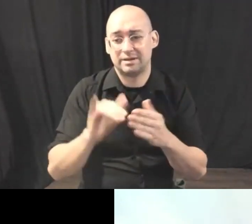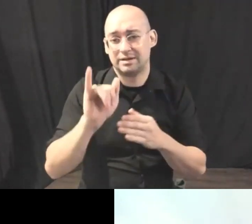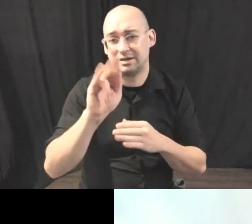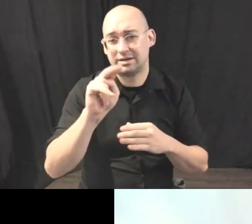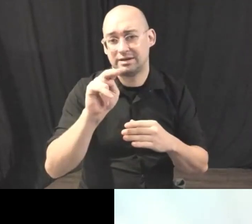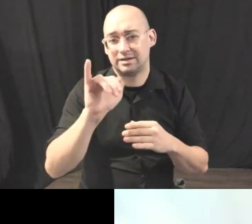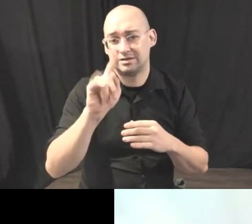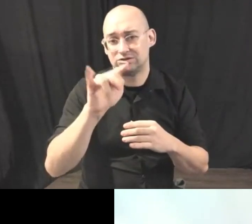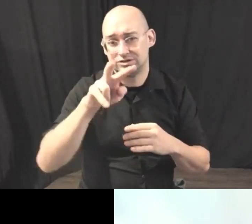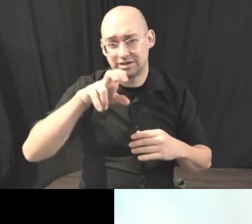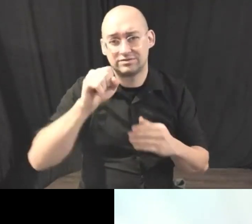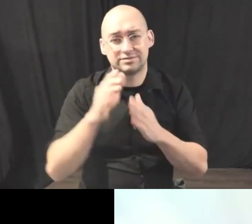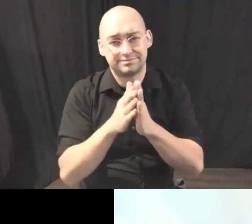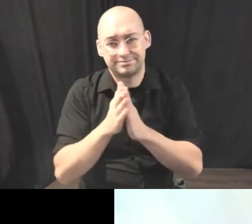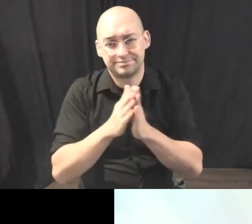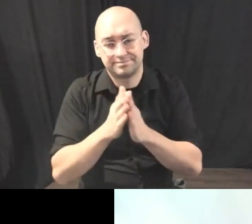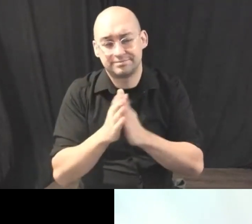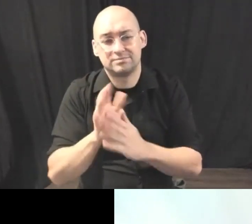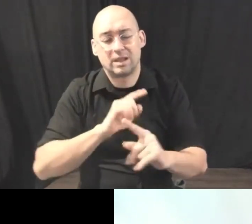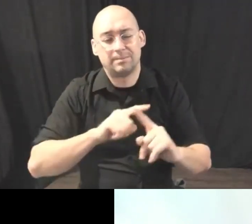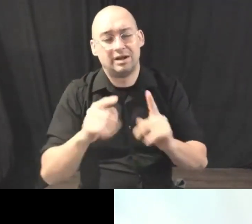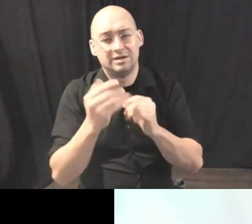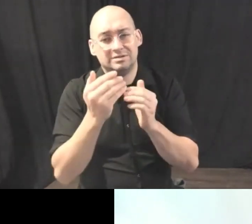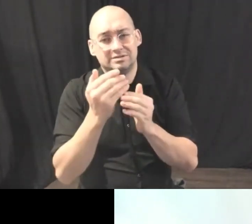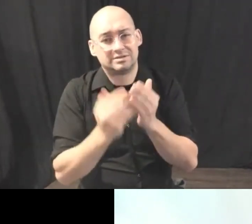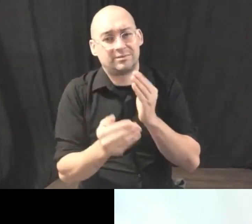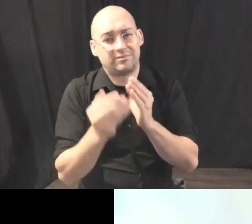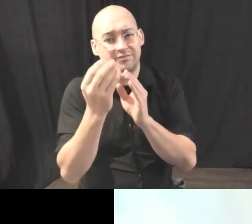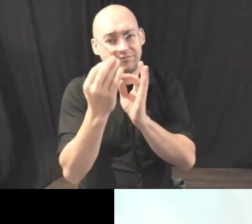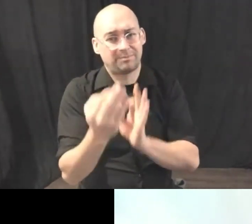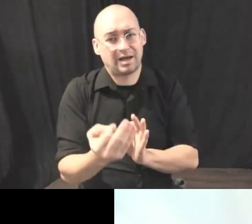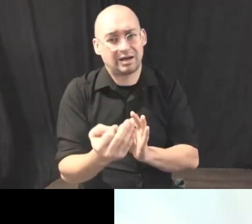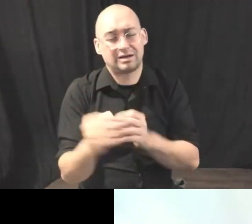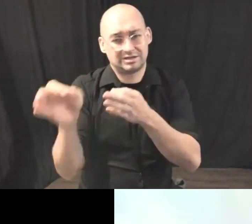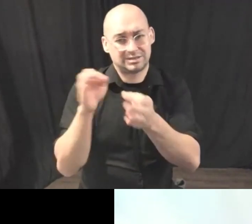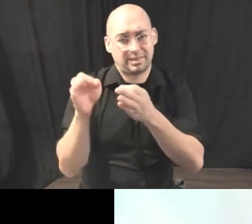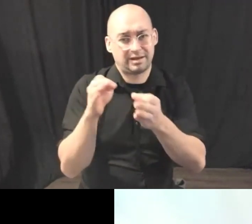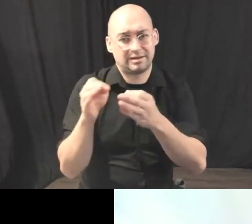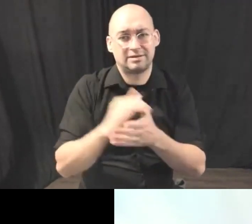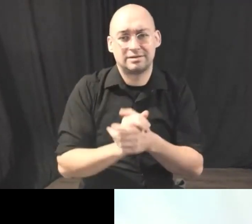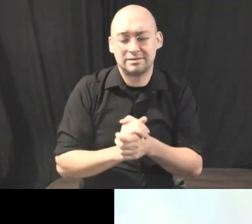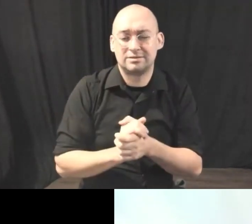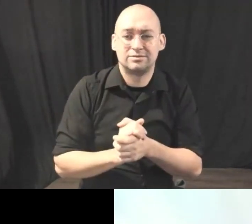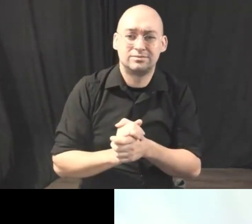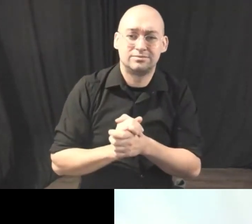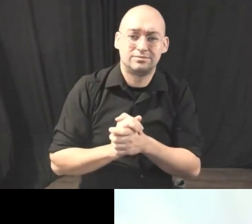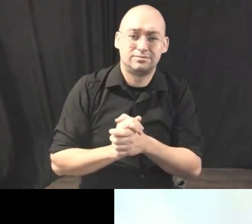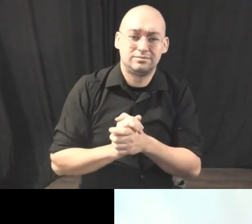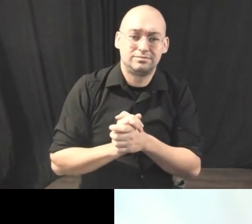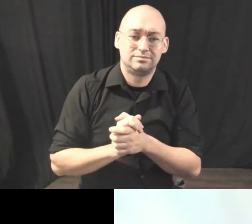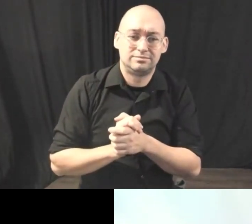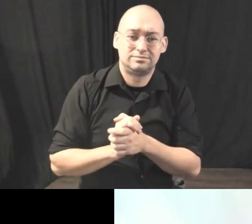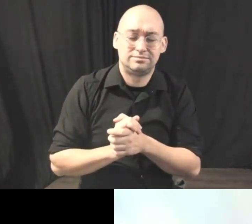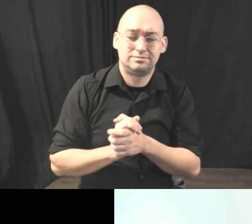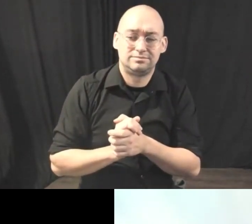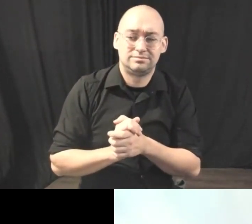many initiatives, I think one of the feedback that I will convey just over the time is that they still tend